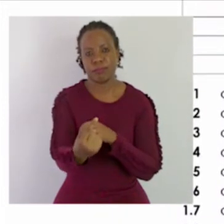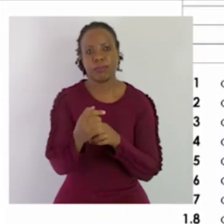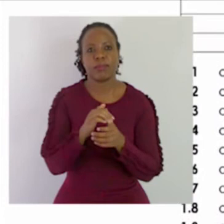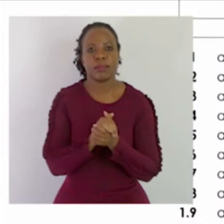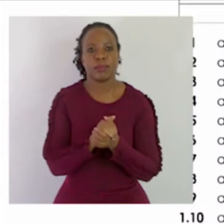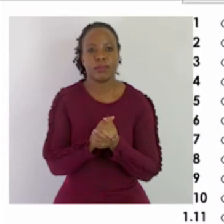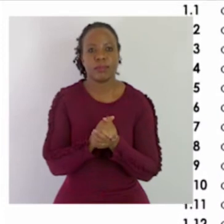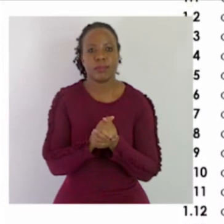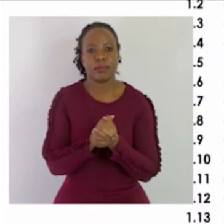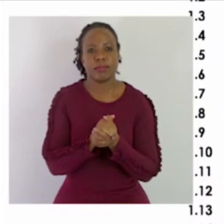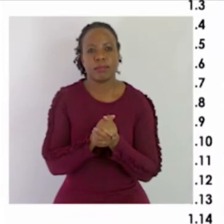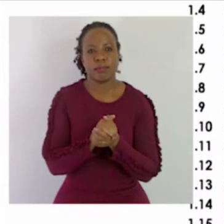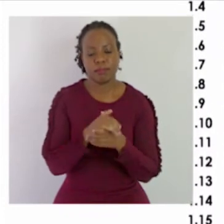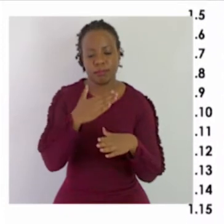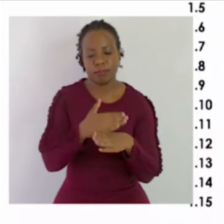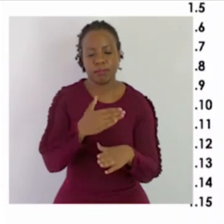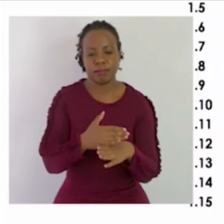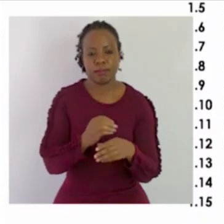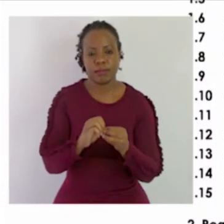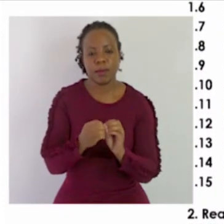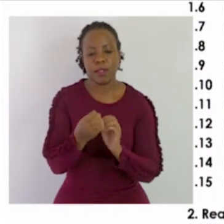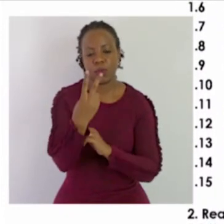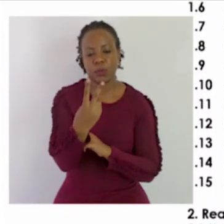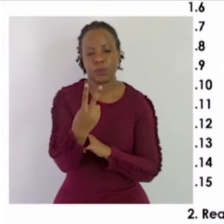Let's quickly look at activity 2.